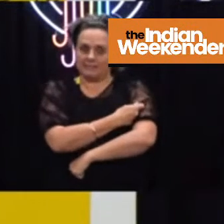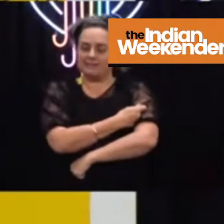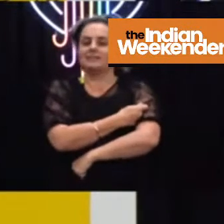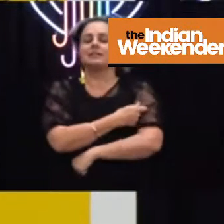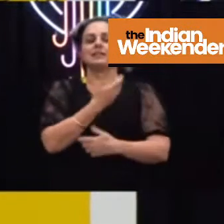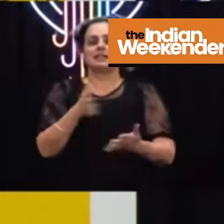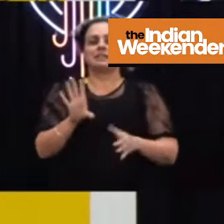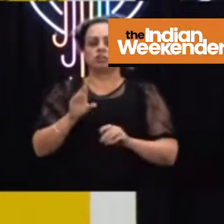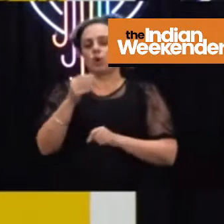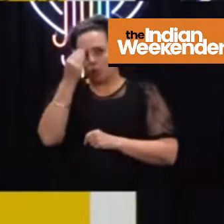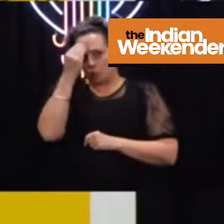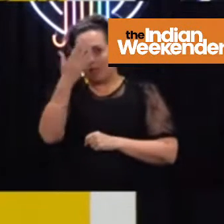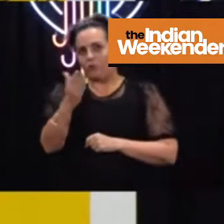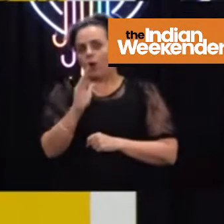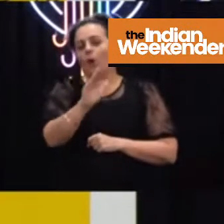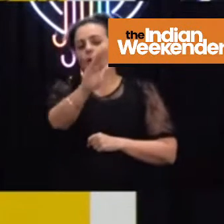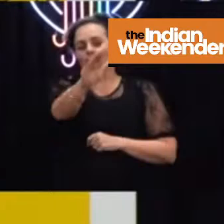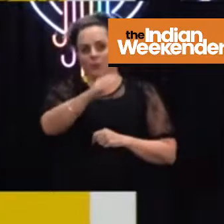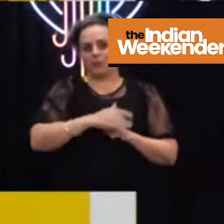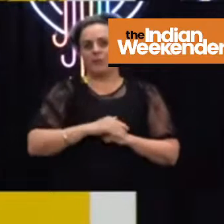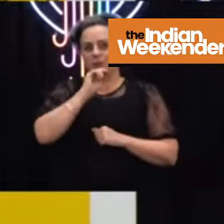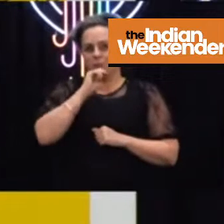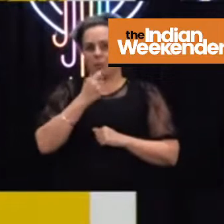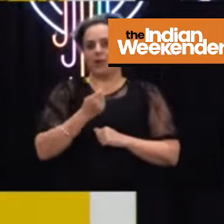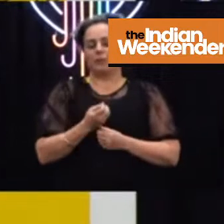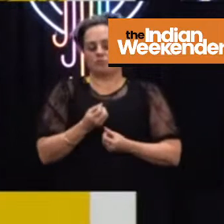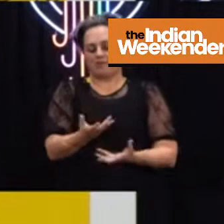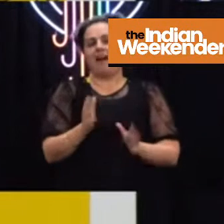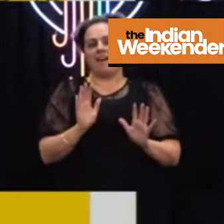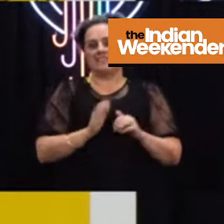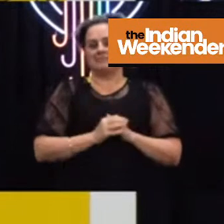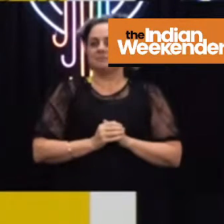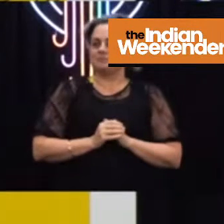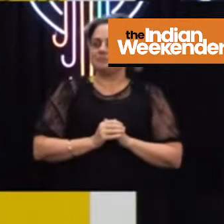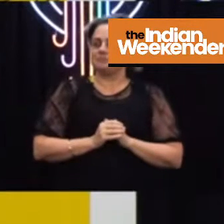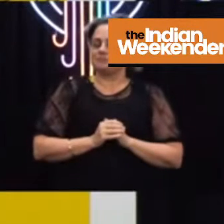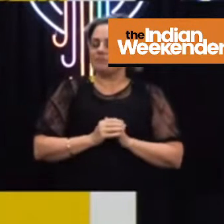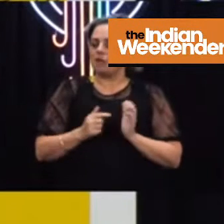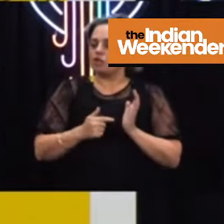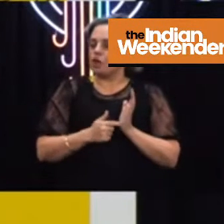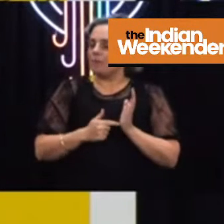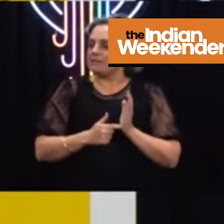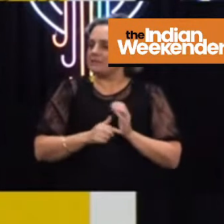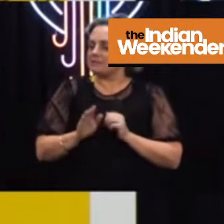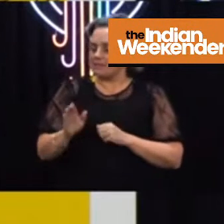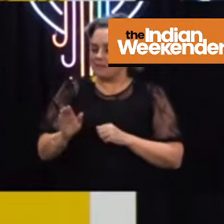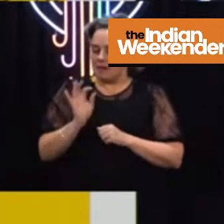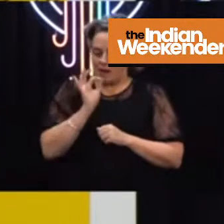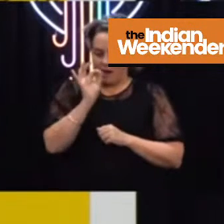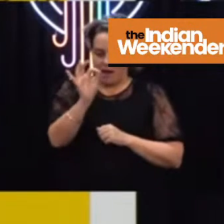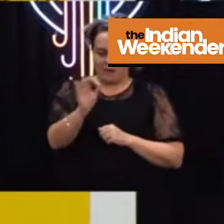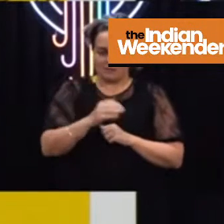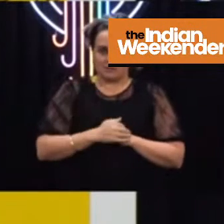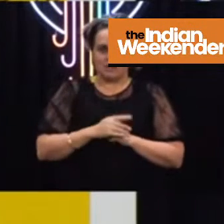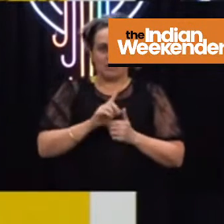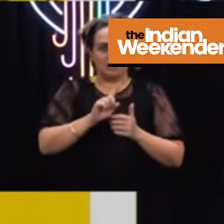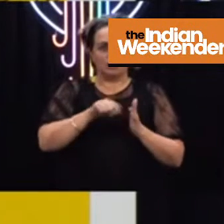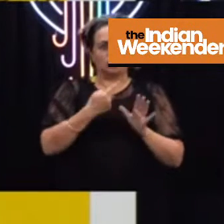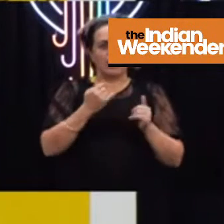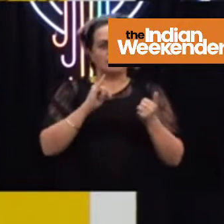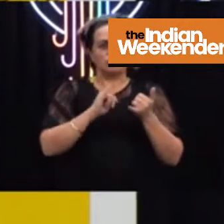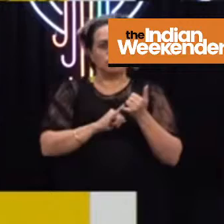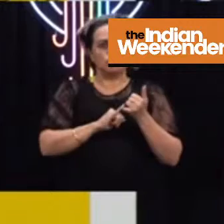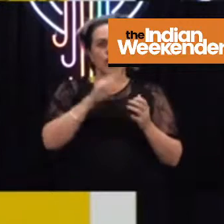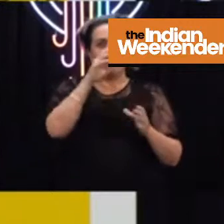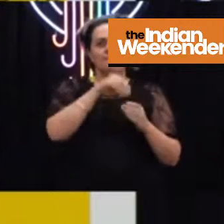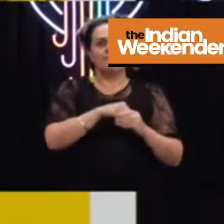them with me. So we can provide them. Okay, Thomas. Just on the James Shaw potentially taking part in the